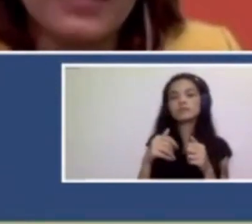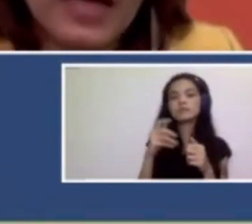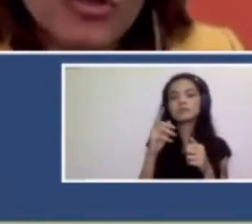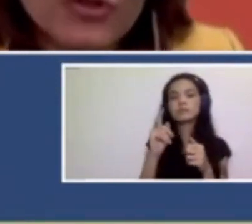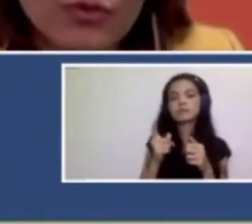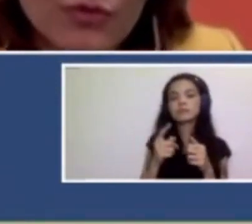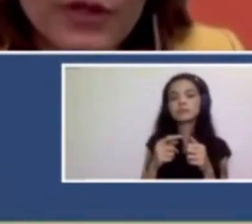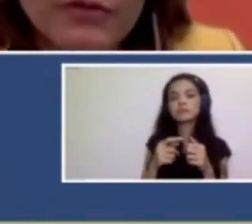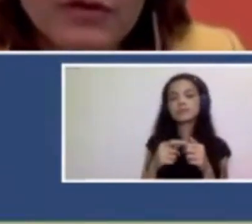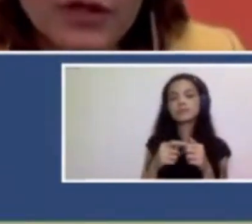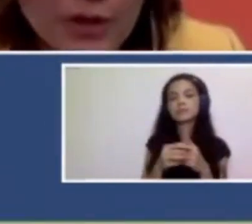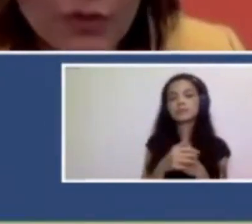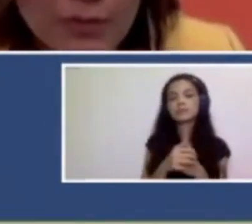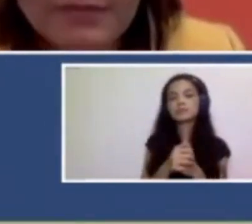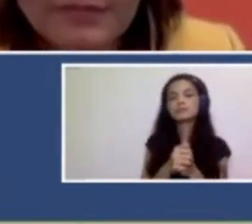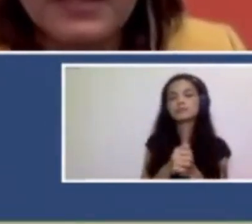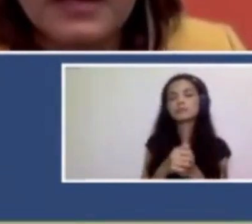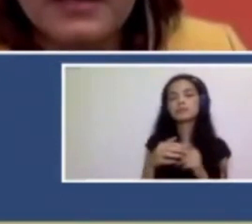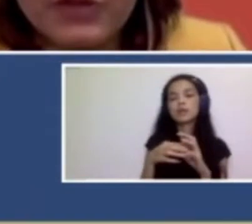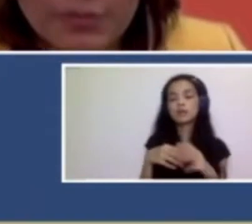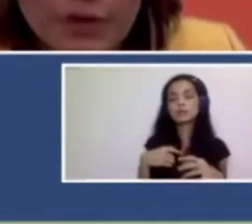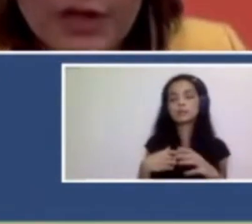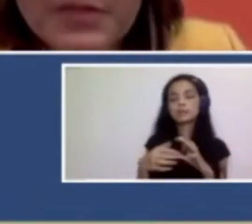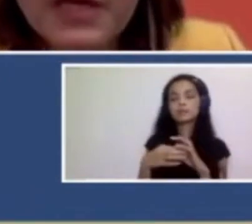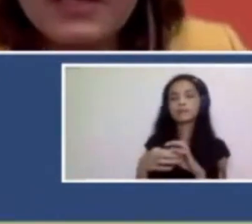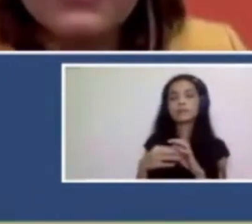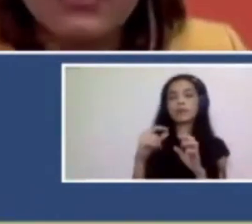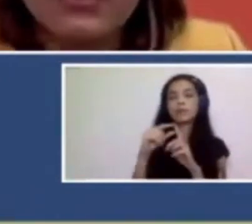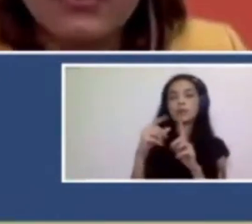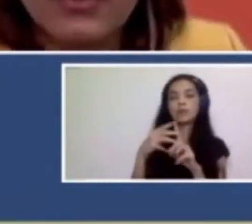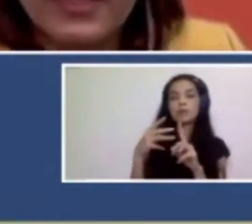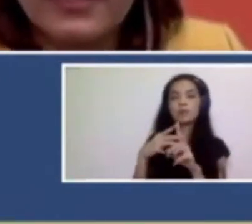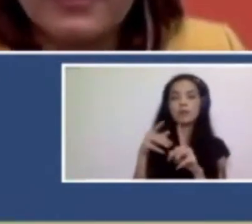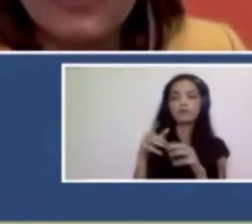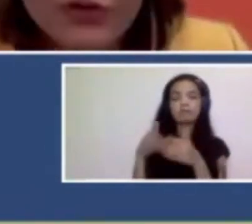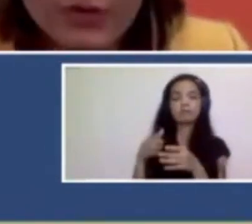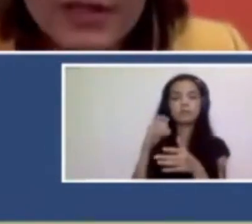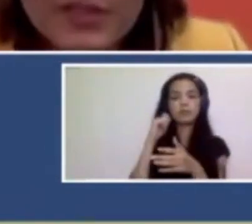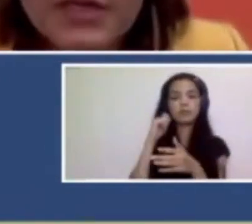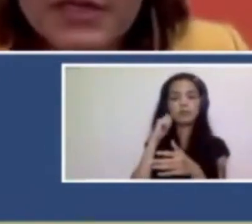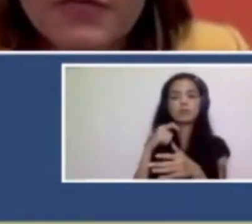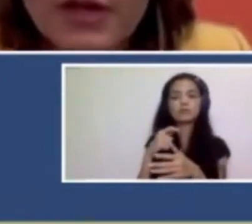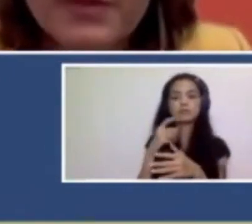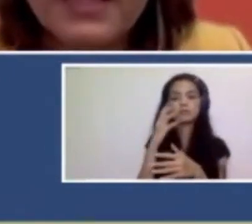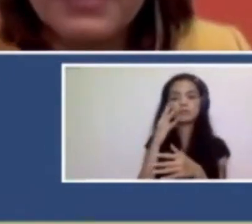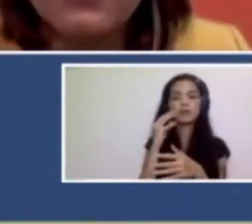I also work with UN Women in some programs, so also with experience of